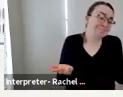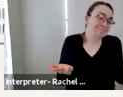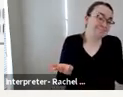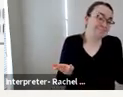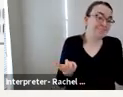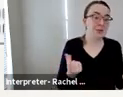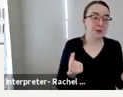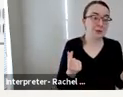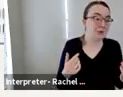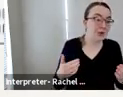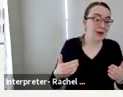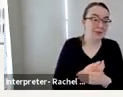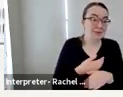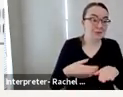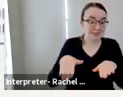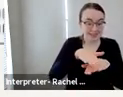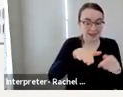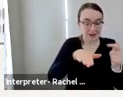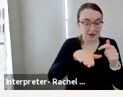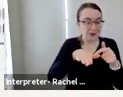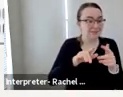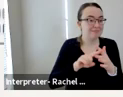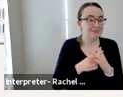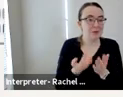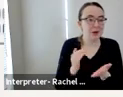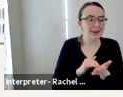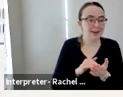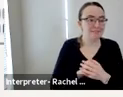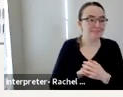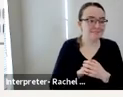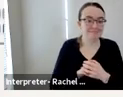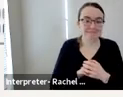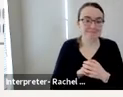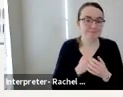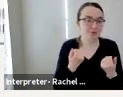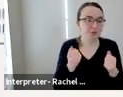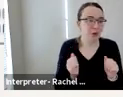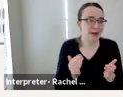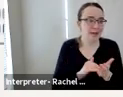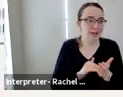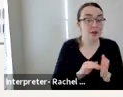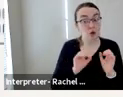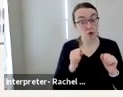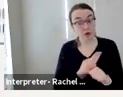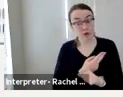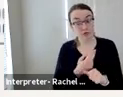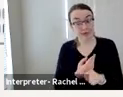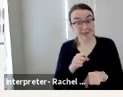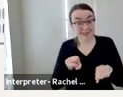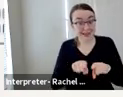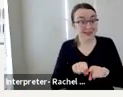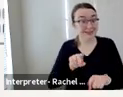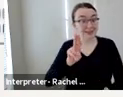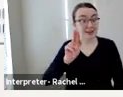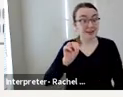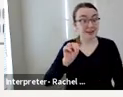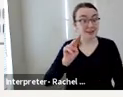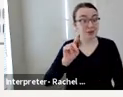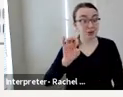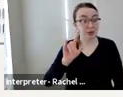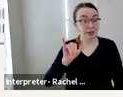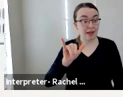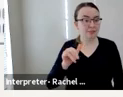layer and you start over, right? And you start to do a new one. Could I use this one as an underlay? Yes, all of that's